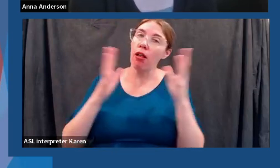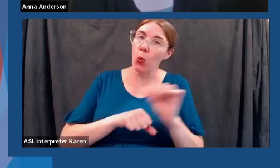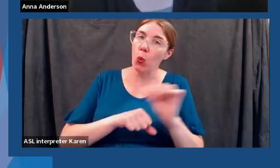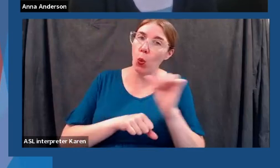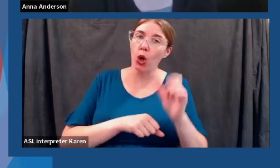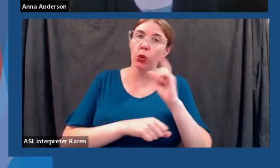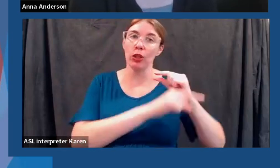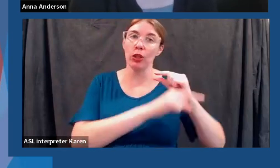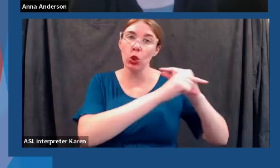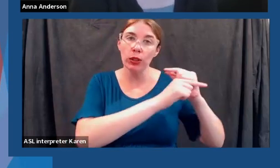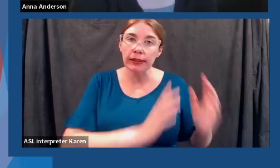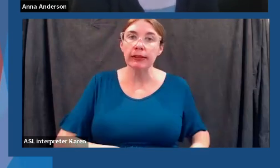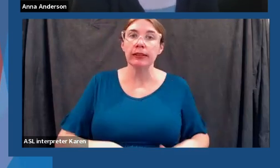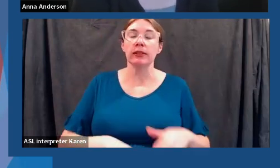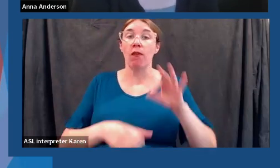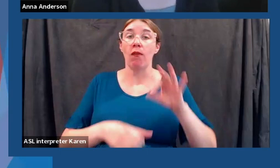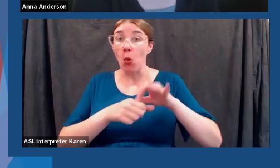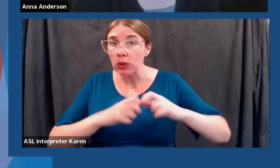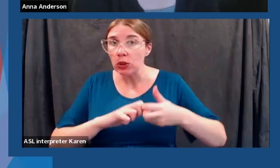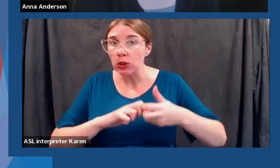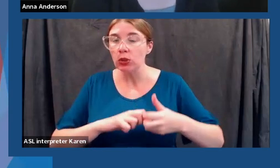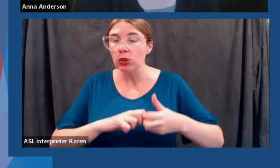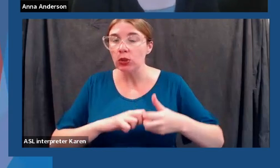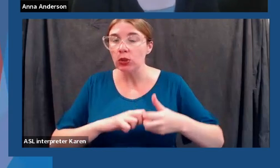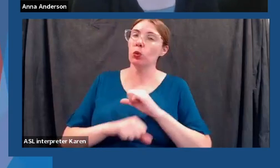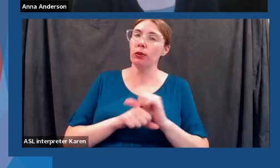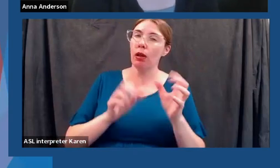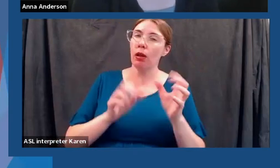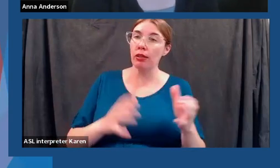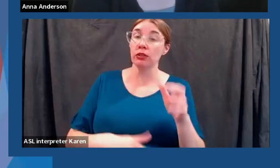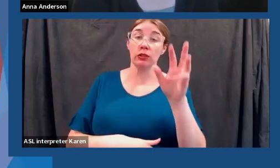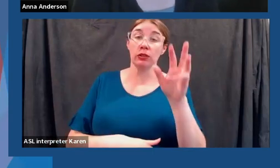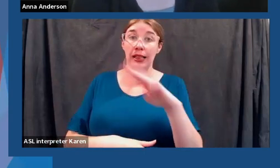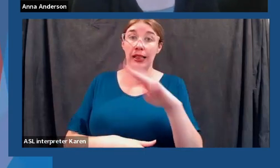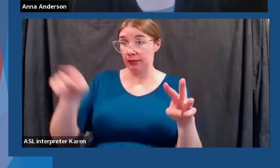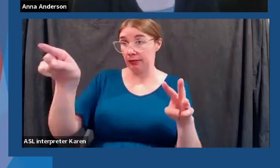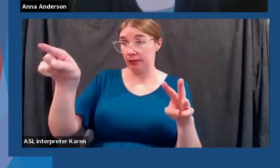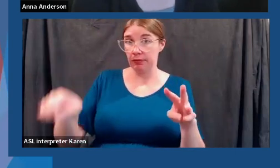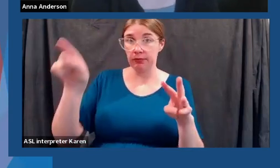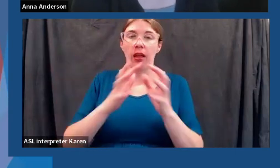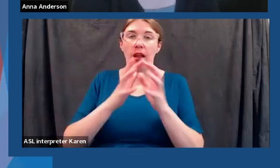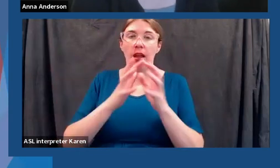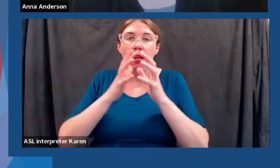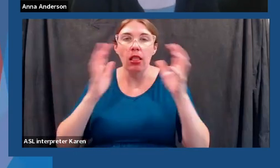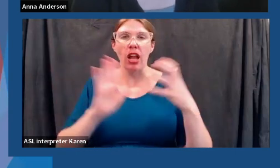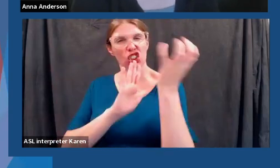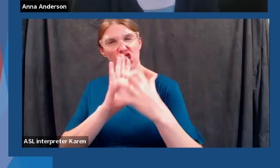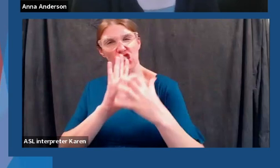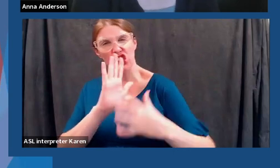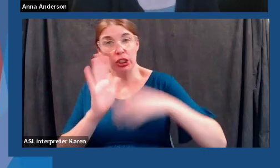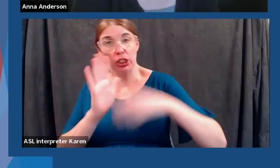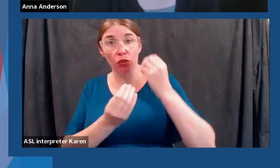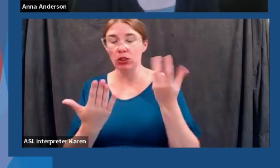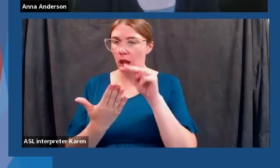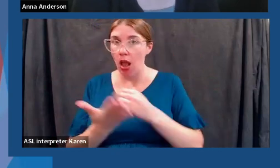issues, and those links are to very comprehensive information. Also, we have a